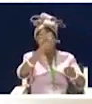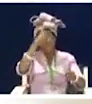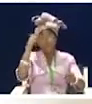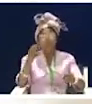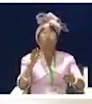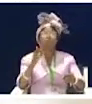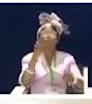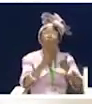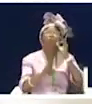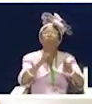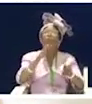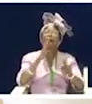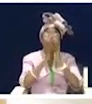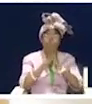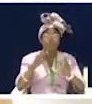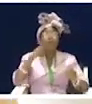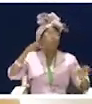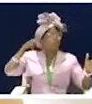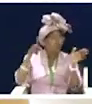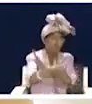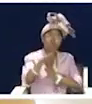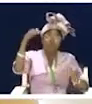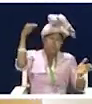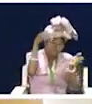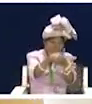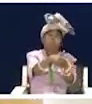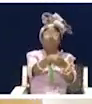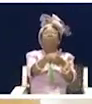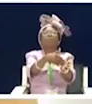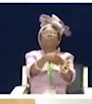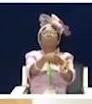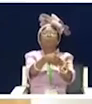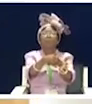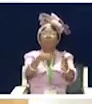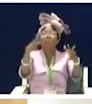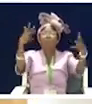people are praying, we will not kill you again.